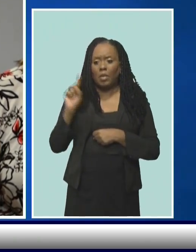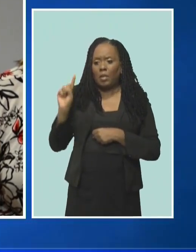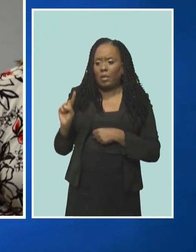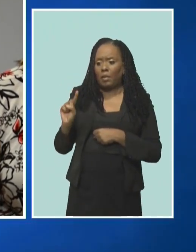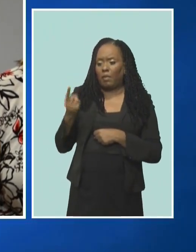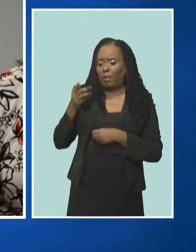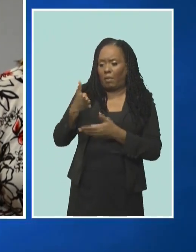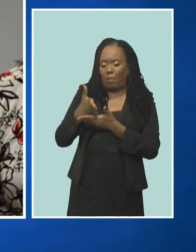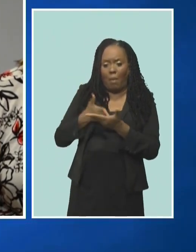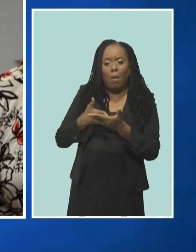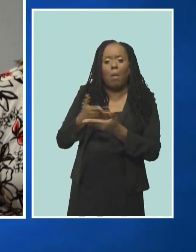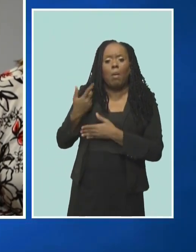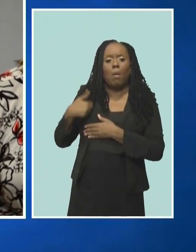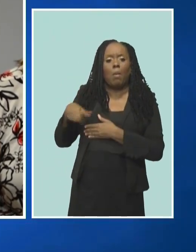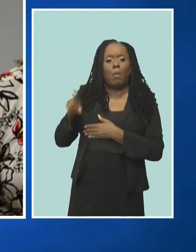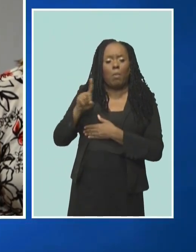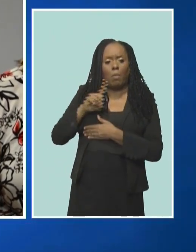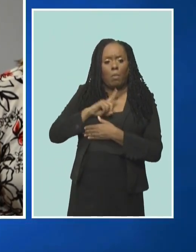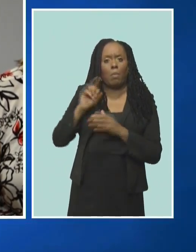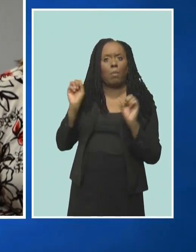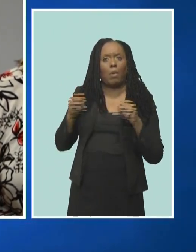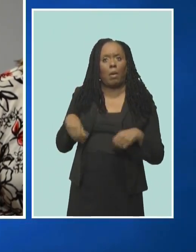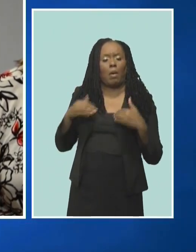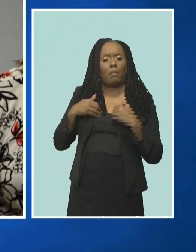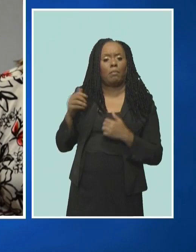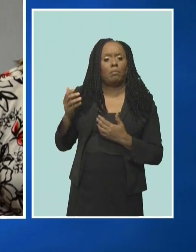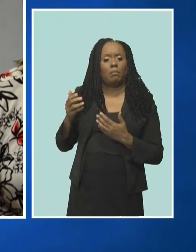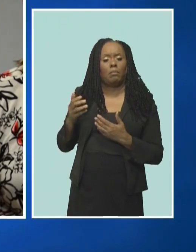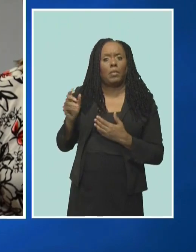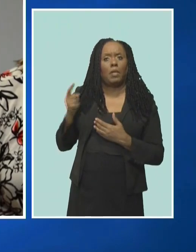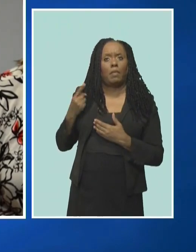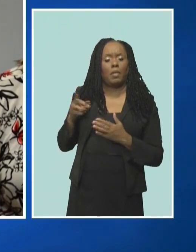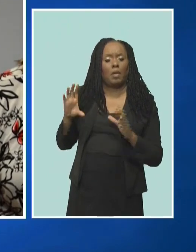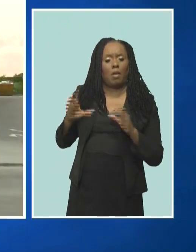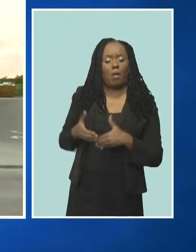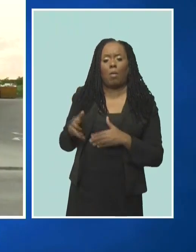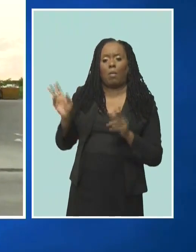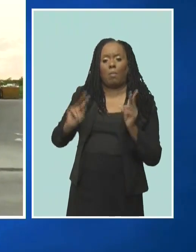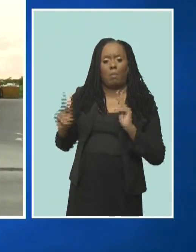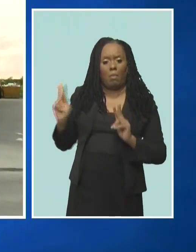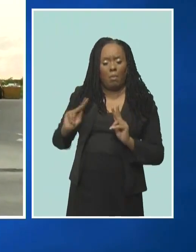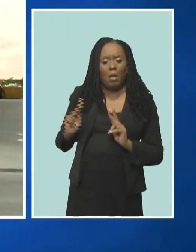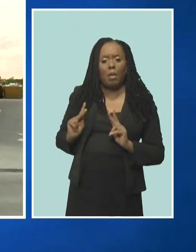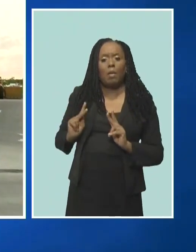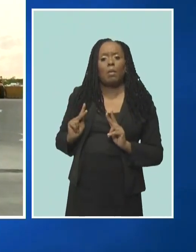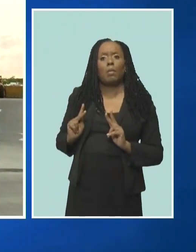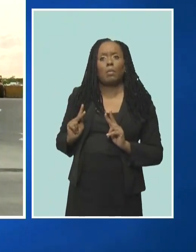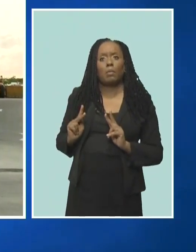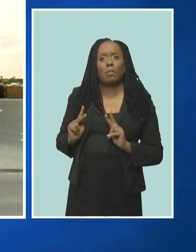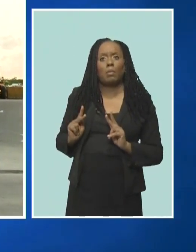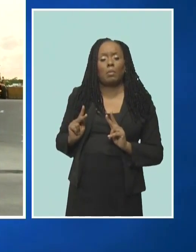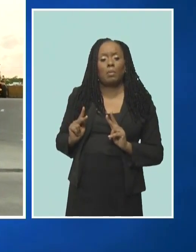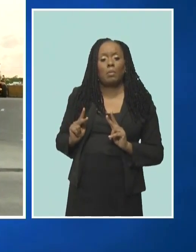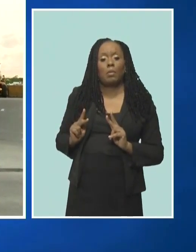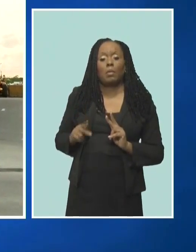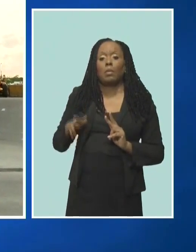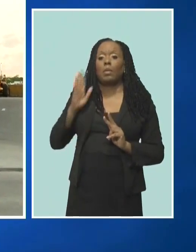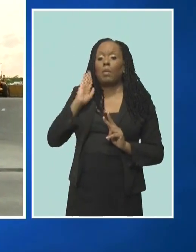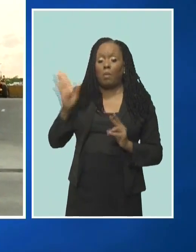of procurement, the first batch of persons whose licenses are awaiting connections to the